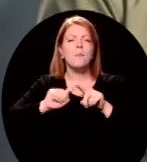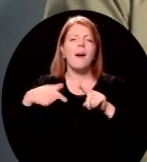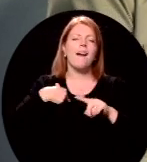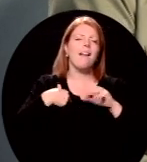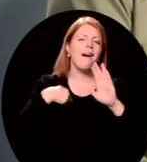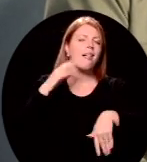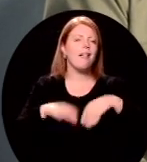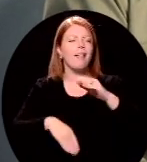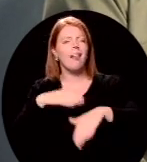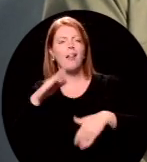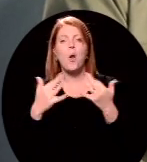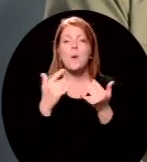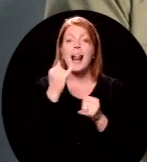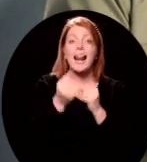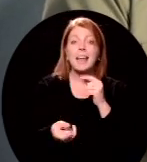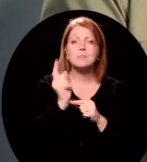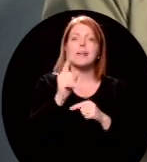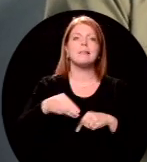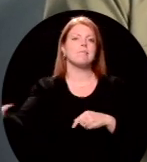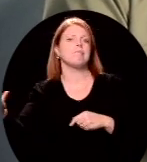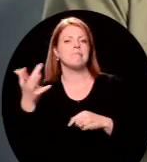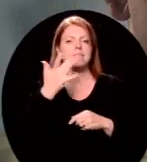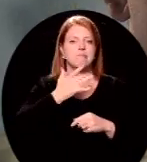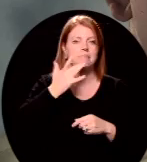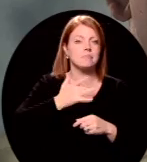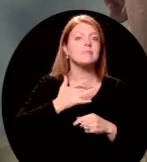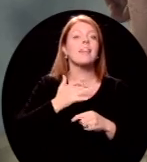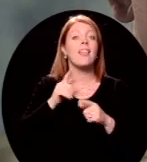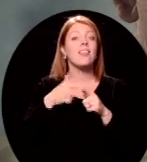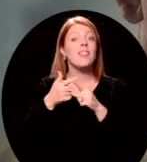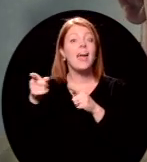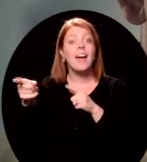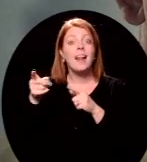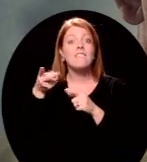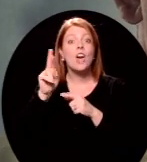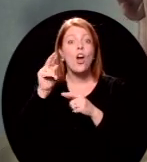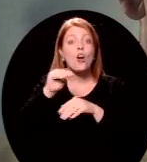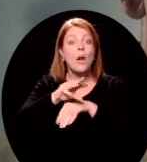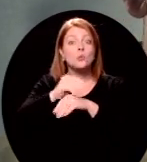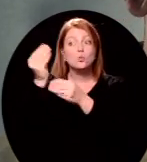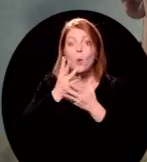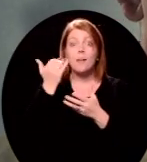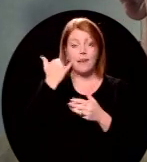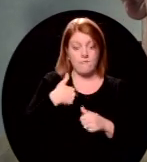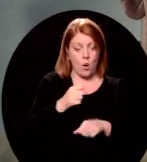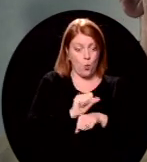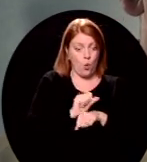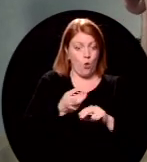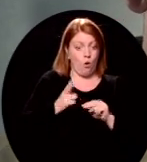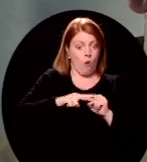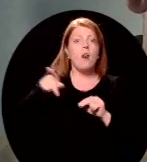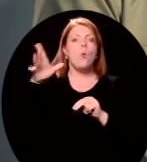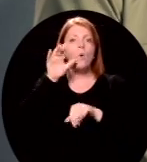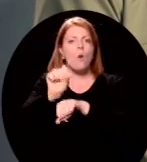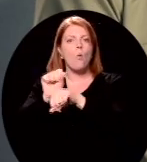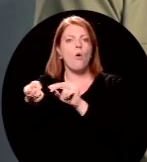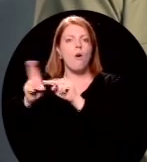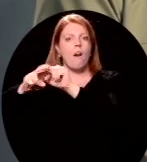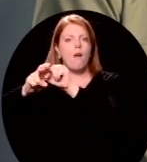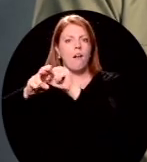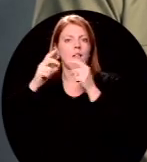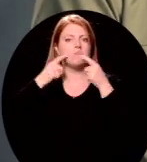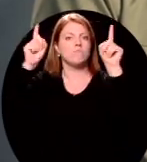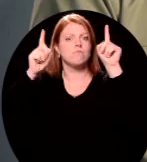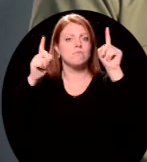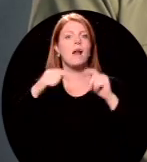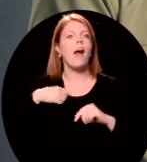would lollygag to the last minute, and then she told me that the harder I worked, the harder she'd work, so I don't think I would